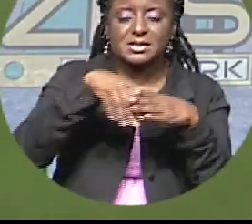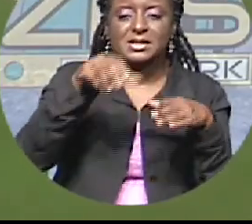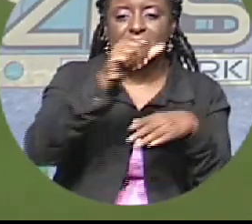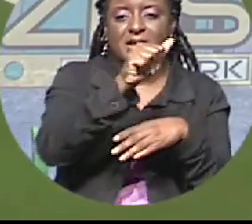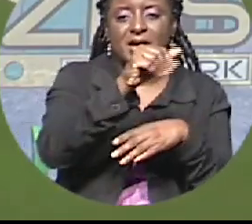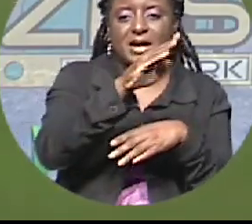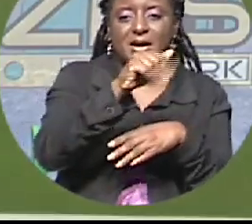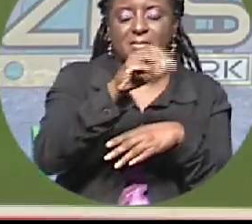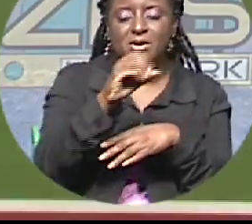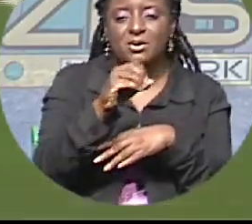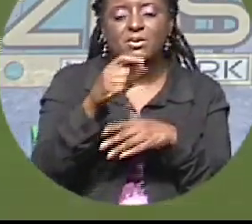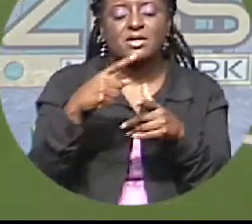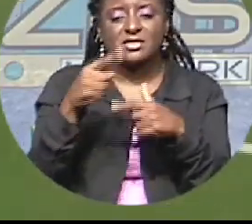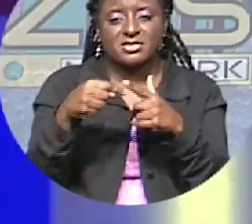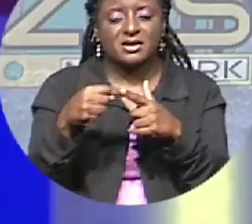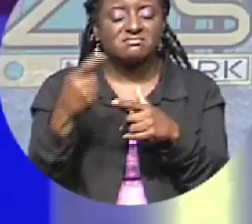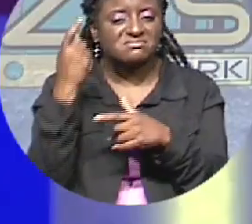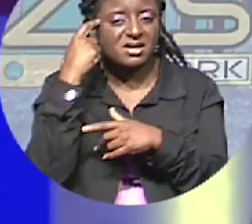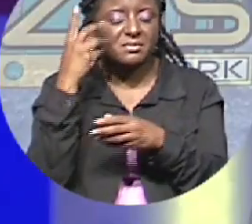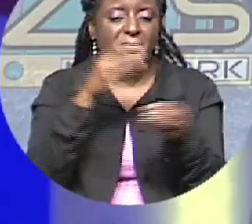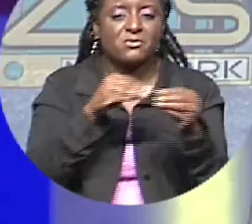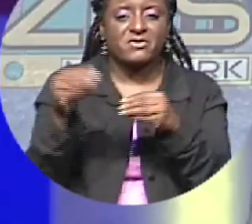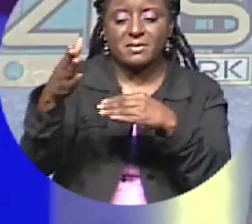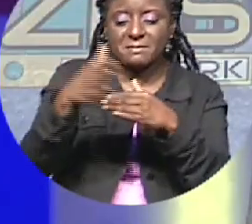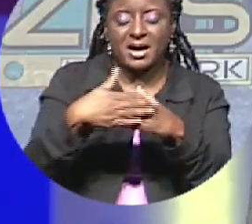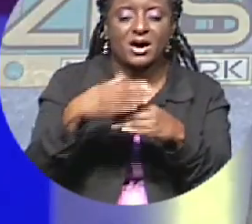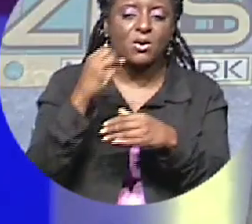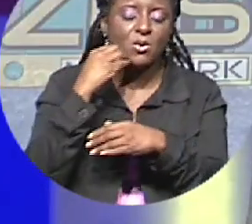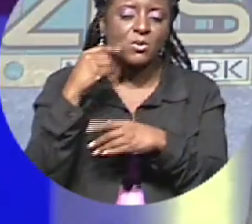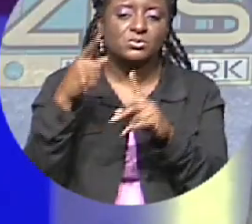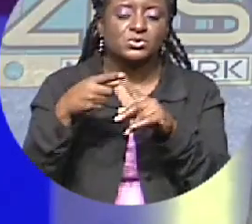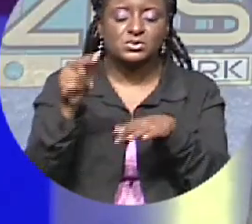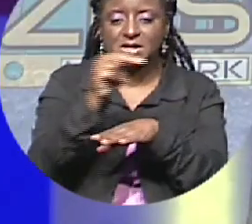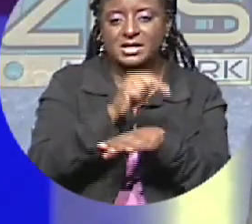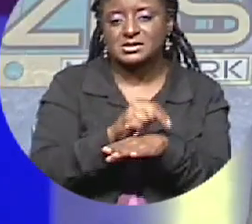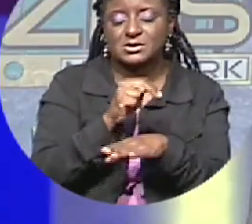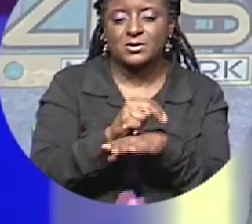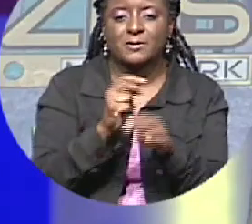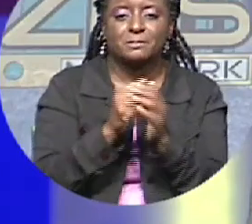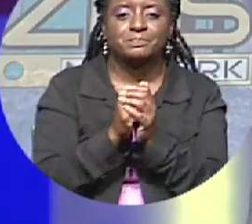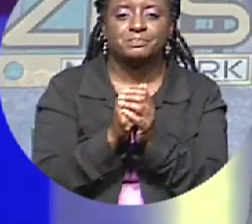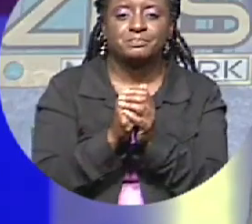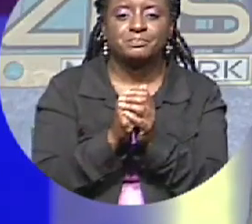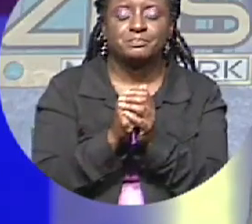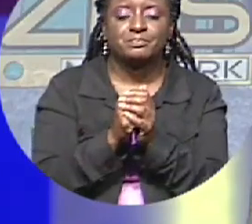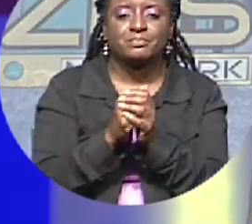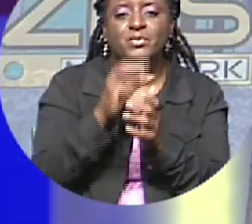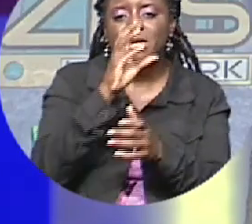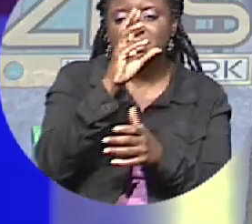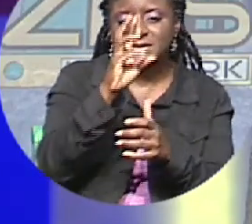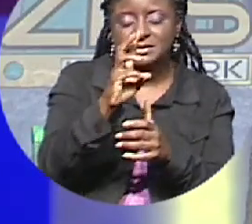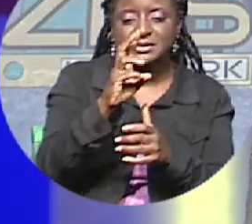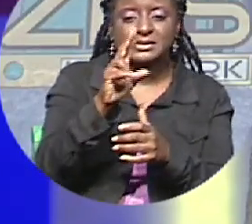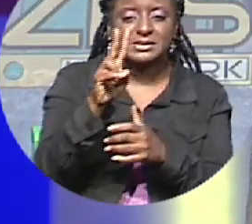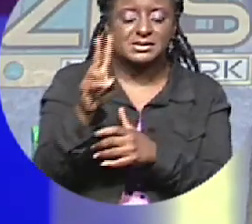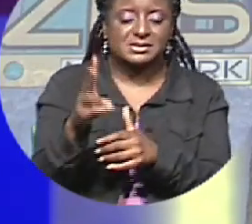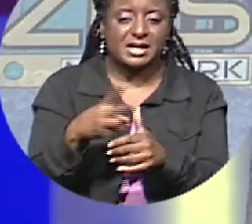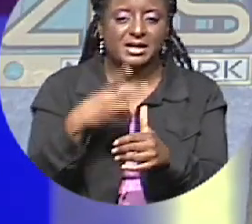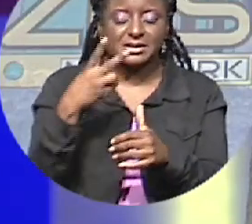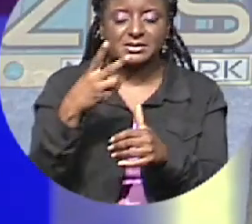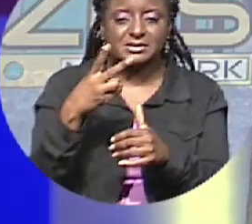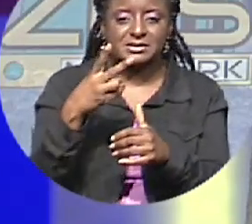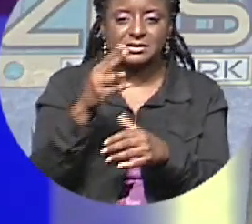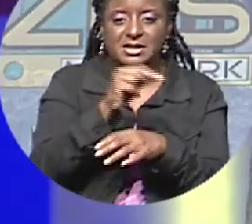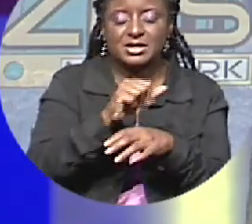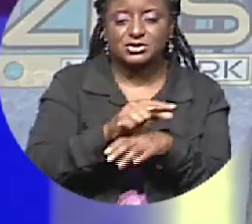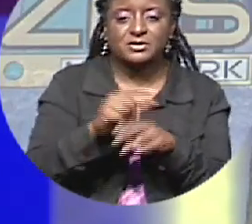moving back home, back to Nassau. The 62nd National Family Island Regatta is just around the corner. Leanne Brister and Emmett